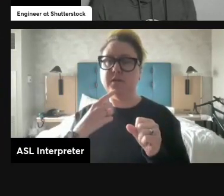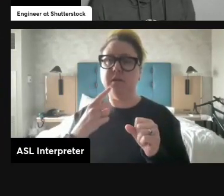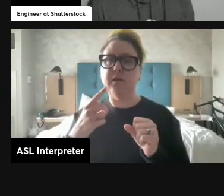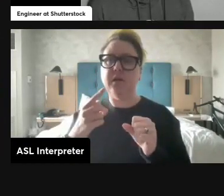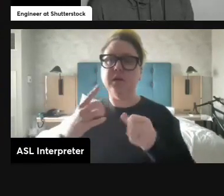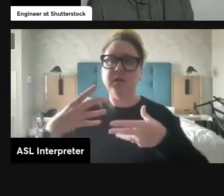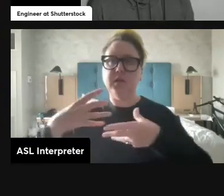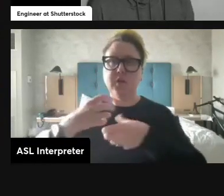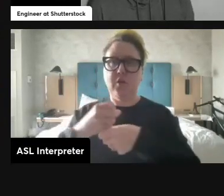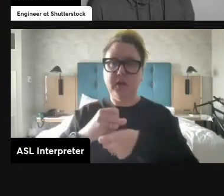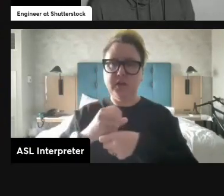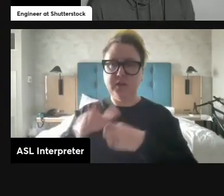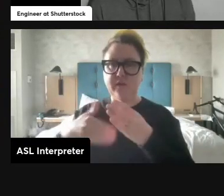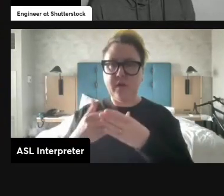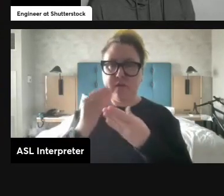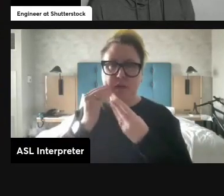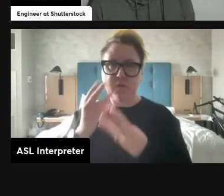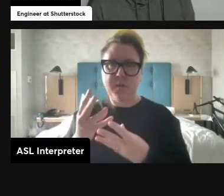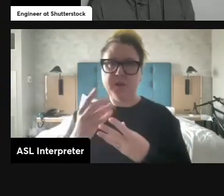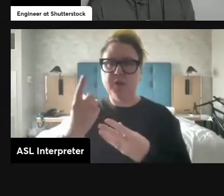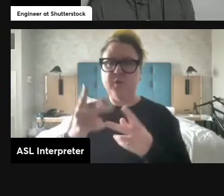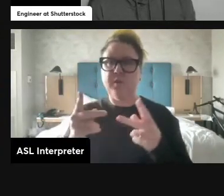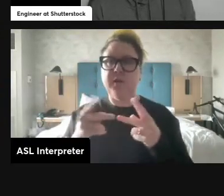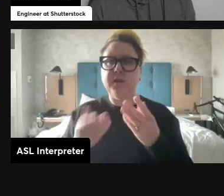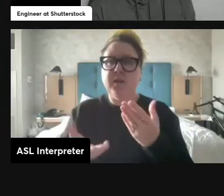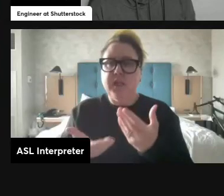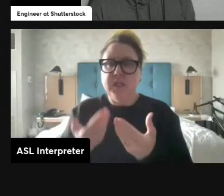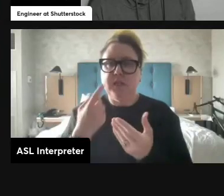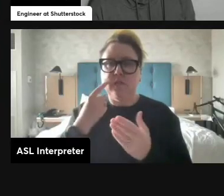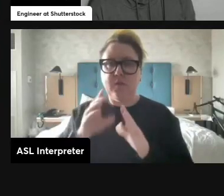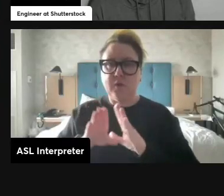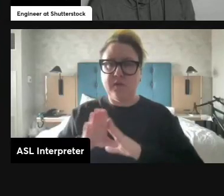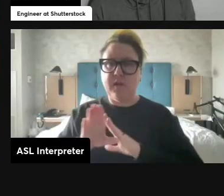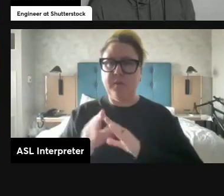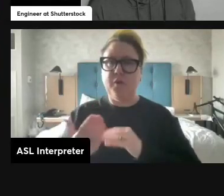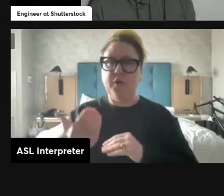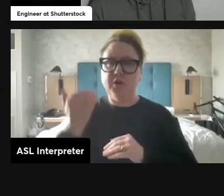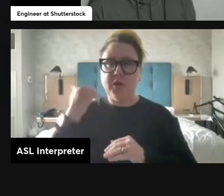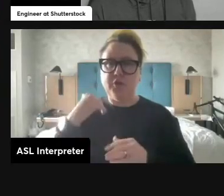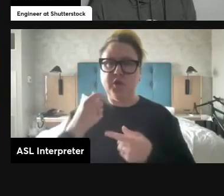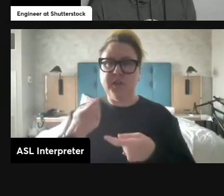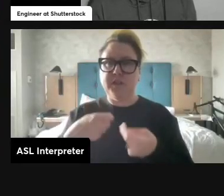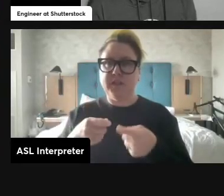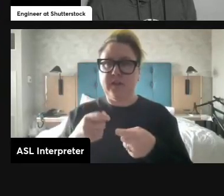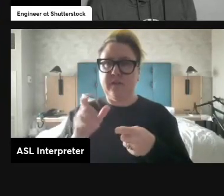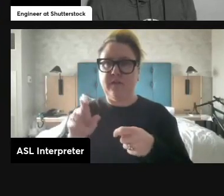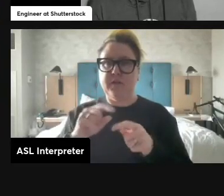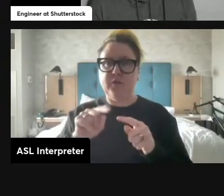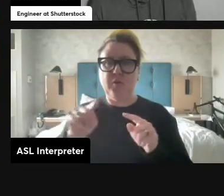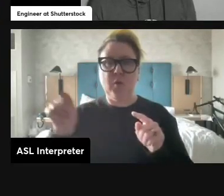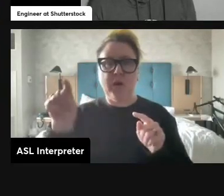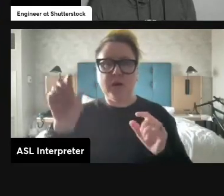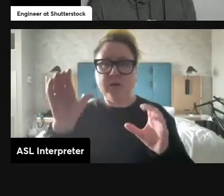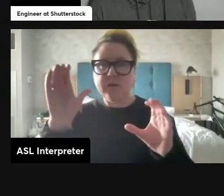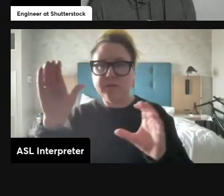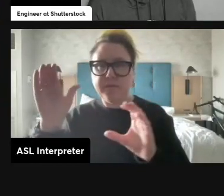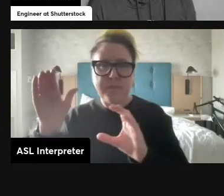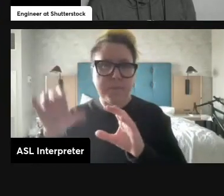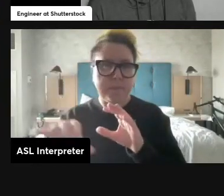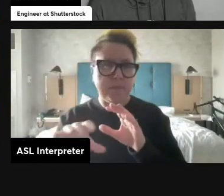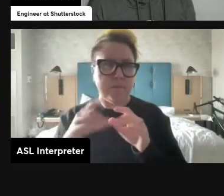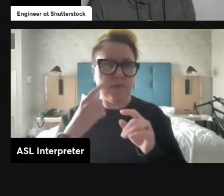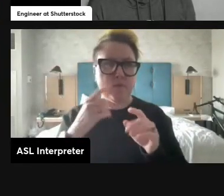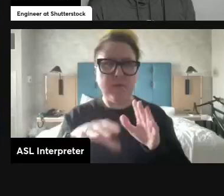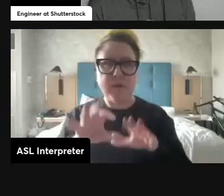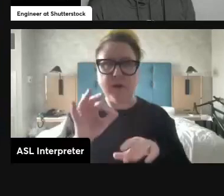that information for ease of developer ingestion, rather than having to go out and look at multiple tools